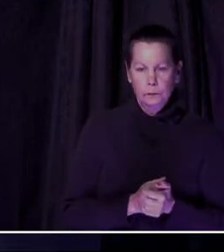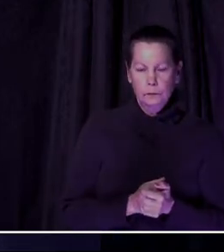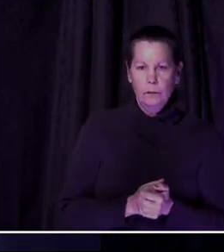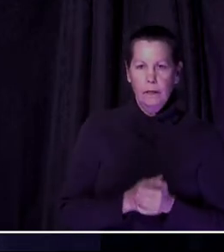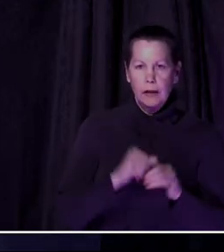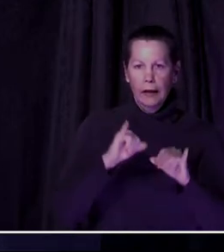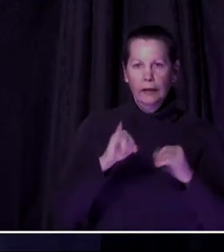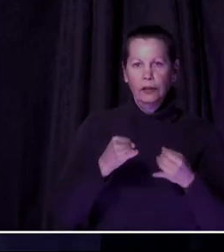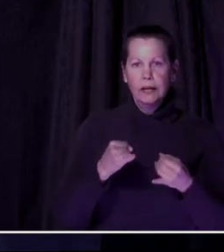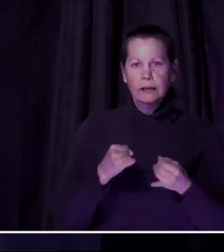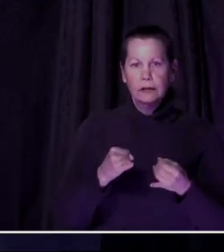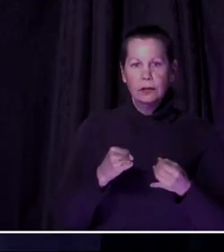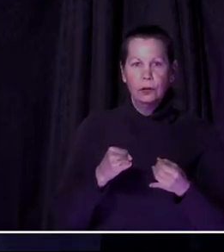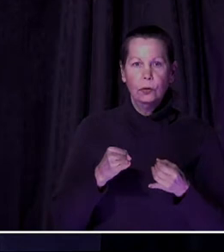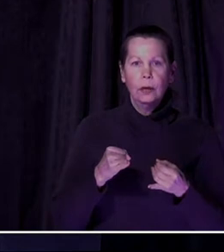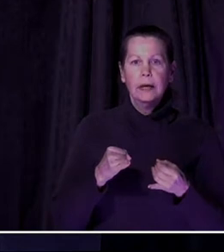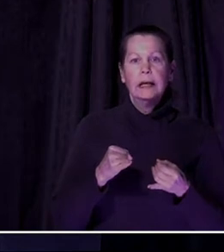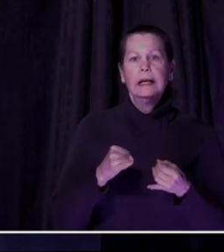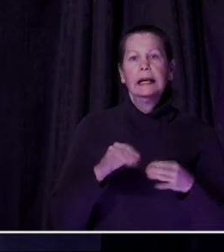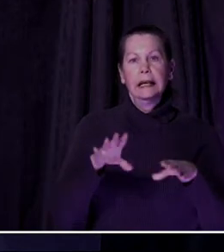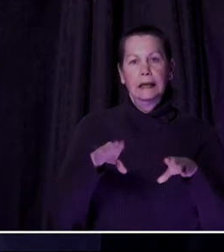Just to get what you want at that.